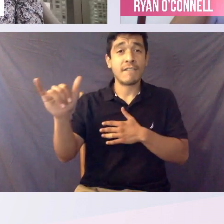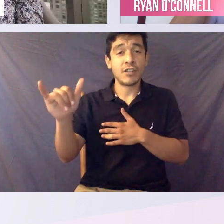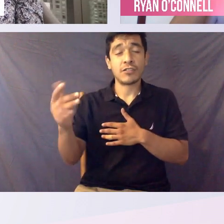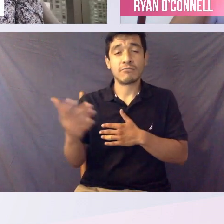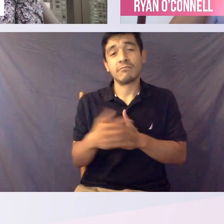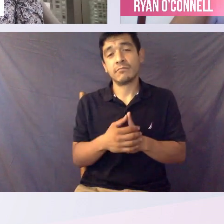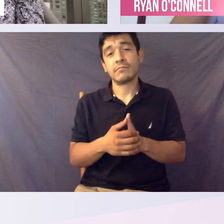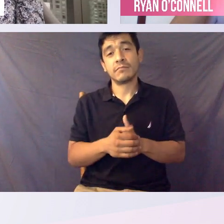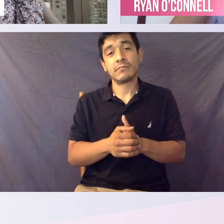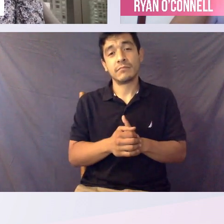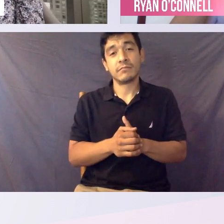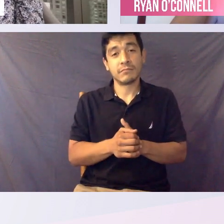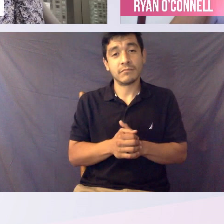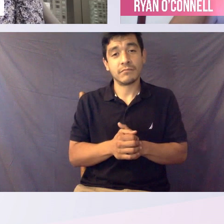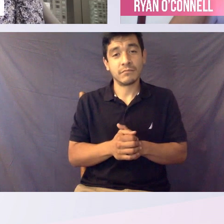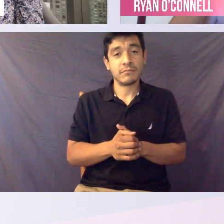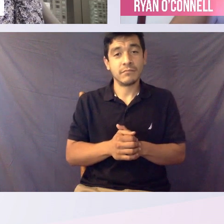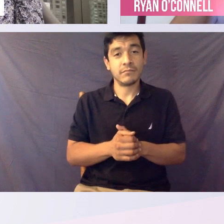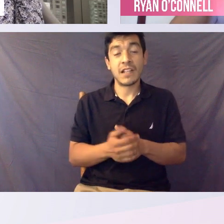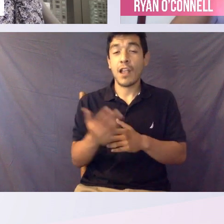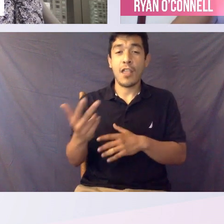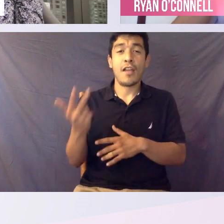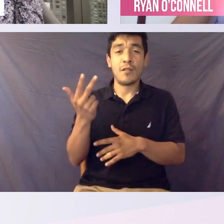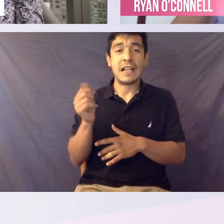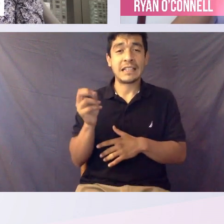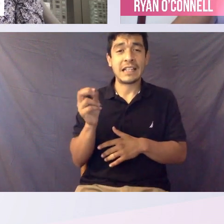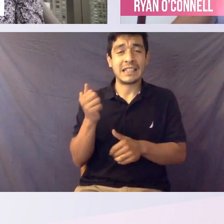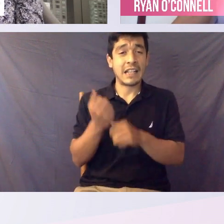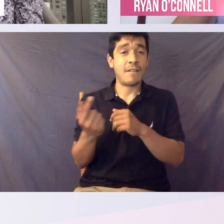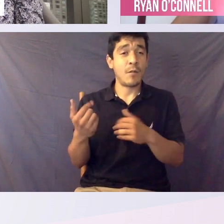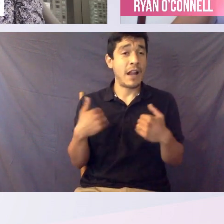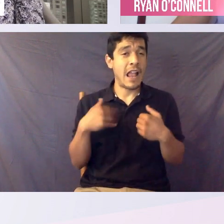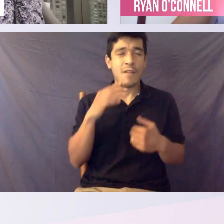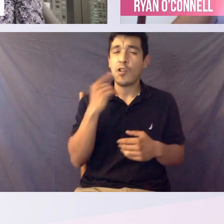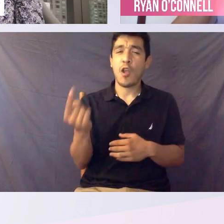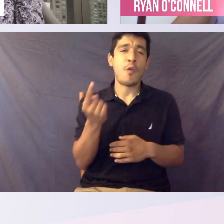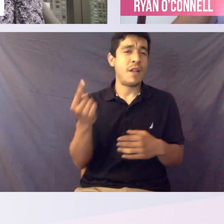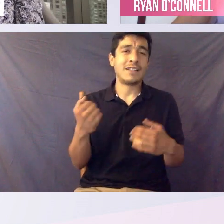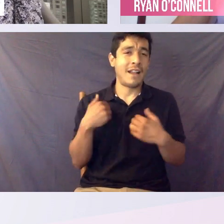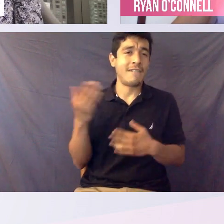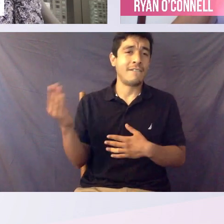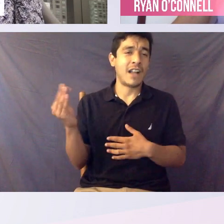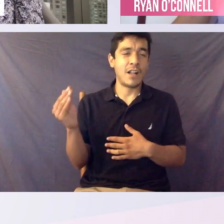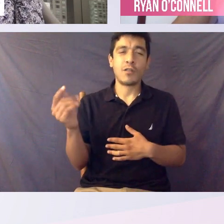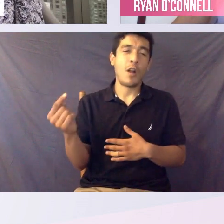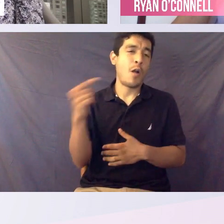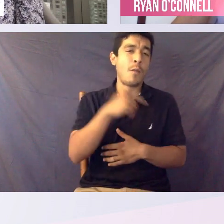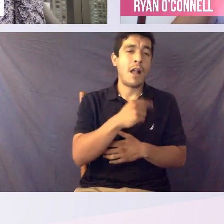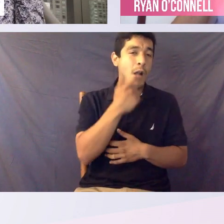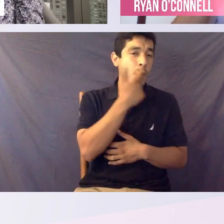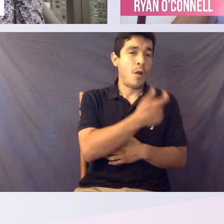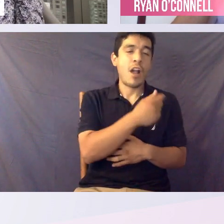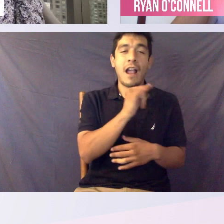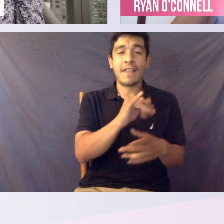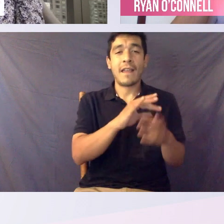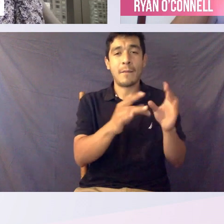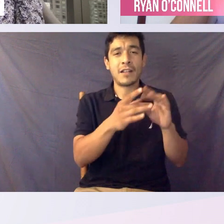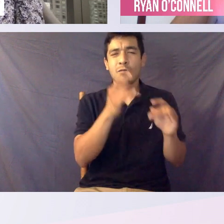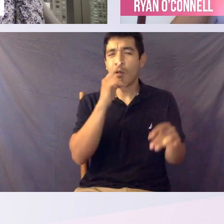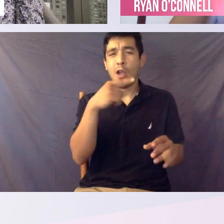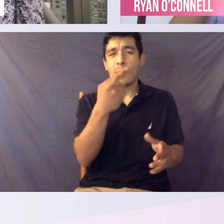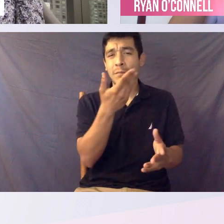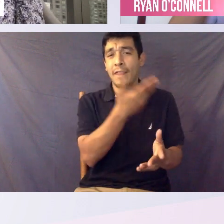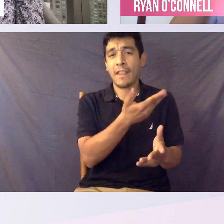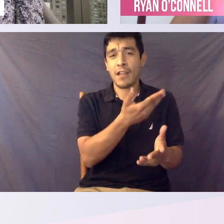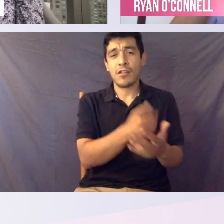Exactly. So the 3 seasons that everyone has, like, you'll always have them and you can go back to them, and the message of them will always be the